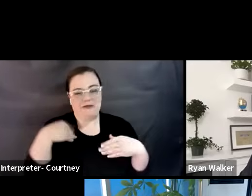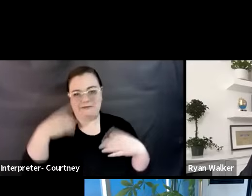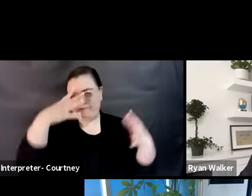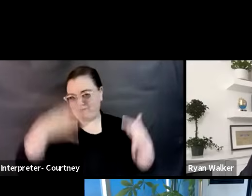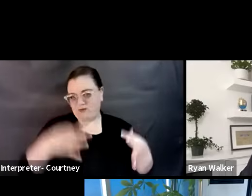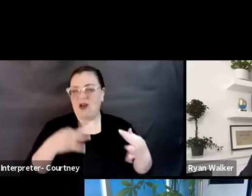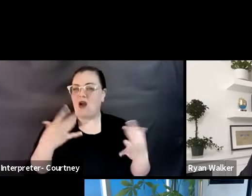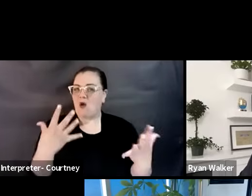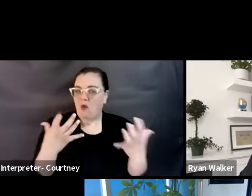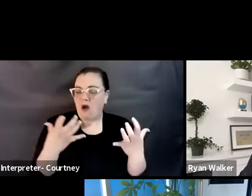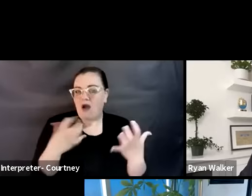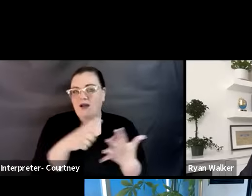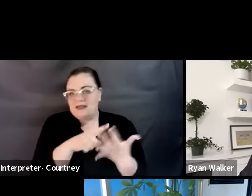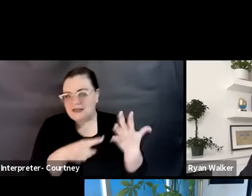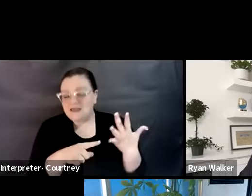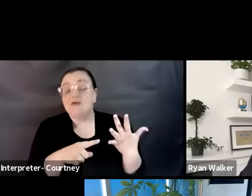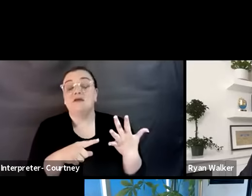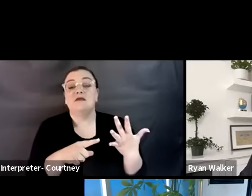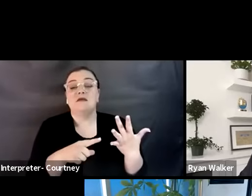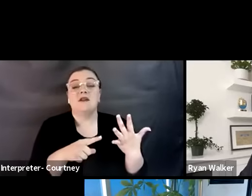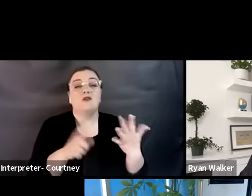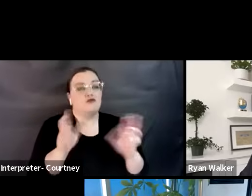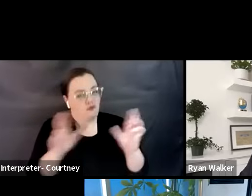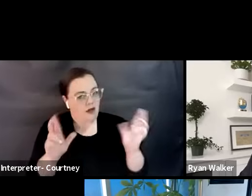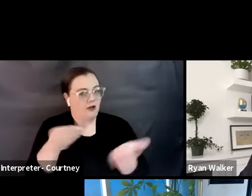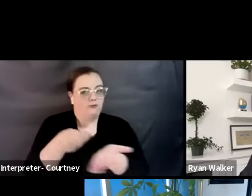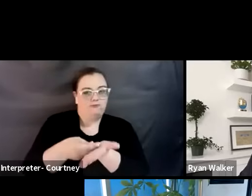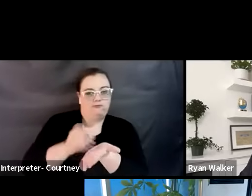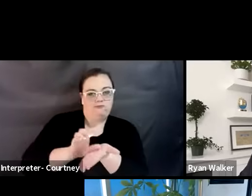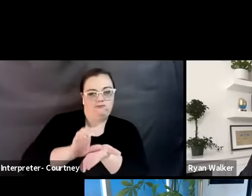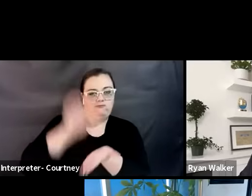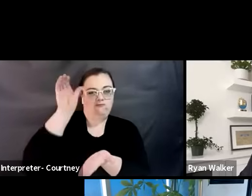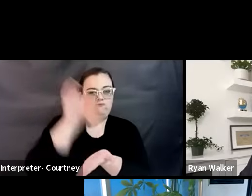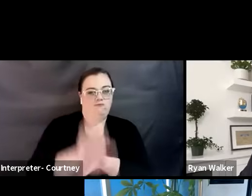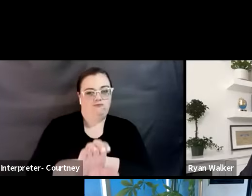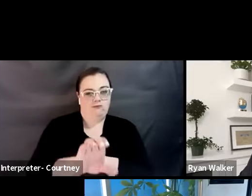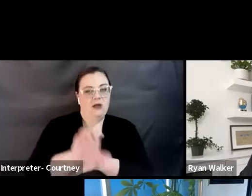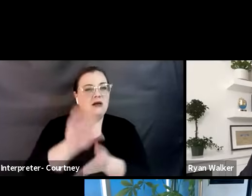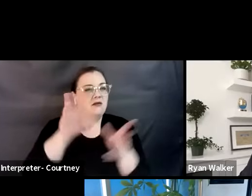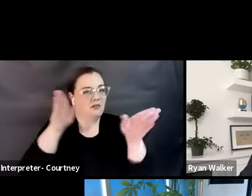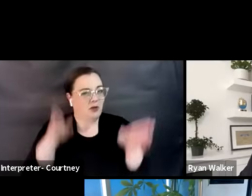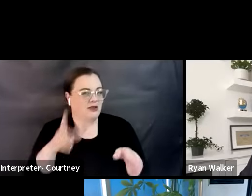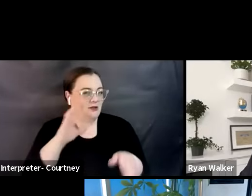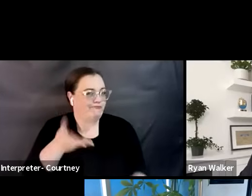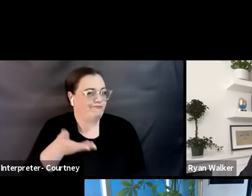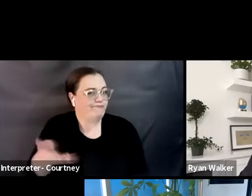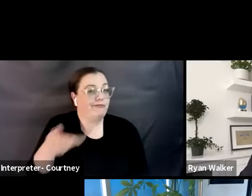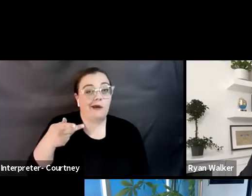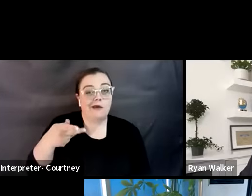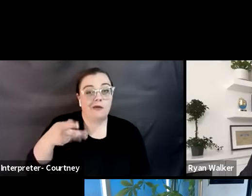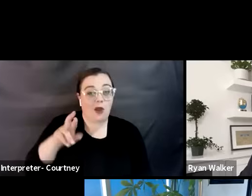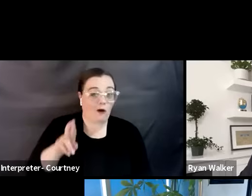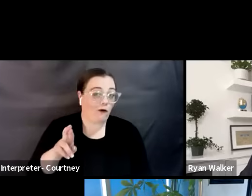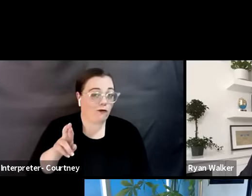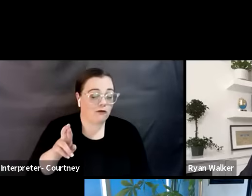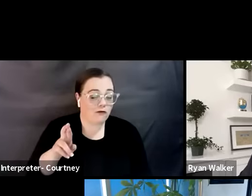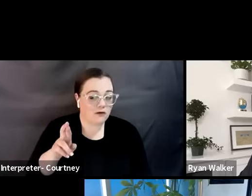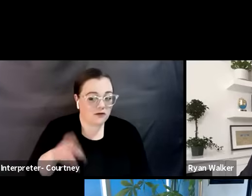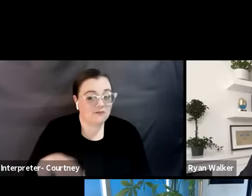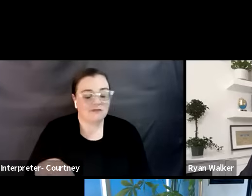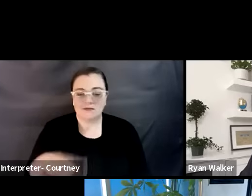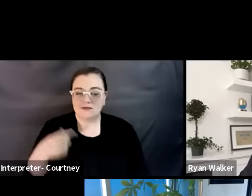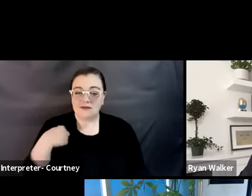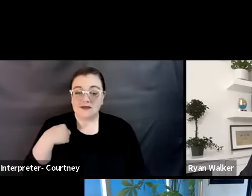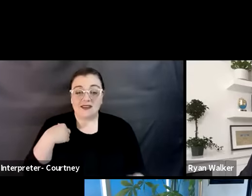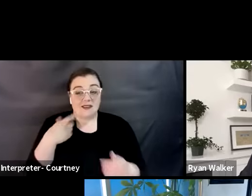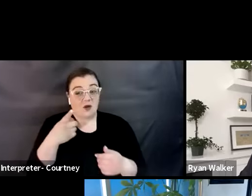to financially commit to bringing on someone in my corner who's going to help me get there. And I'm willing to dedicate